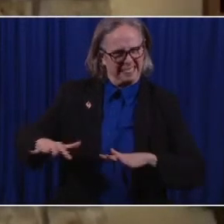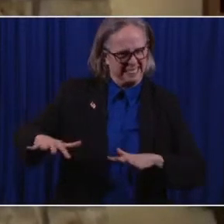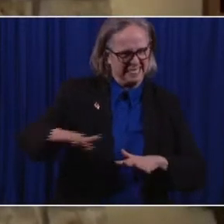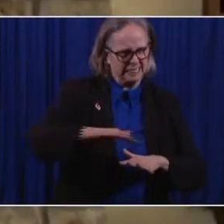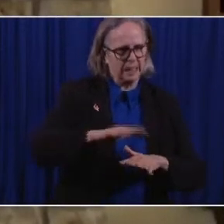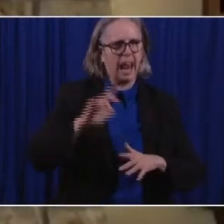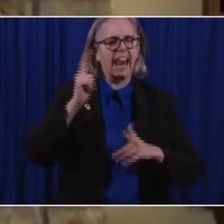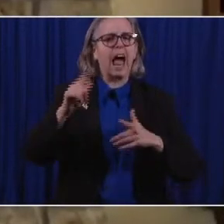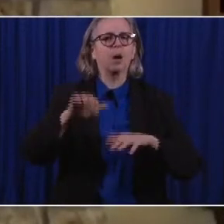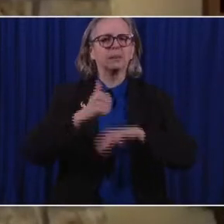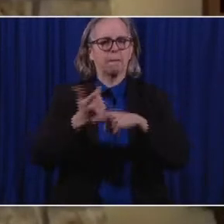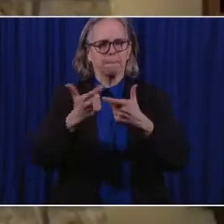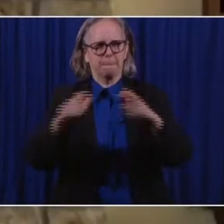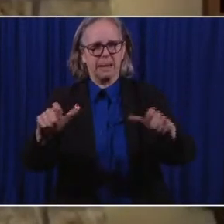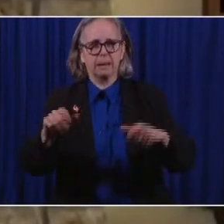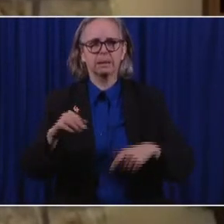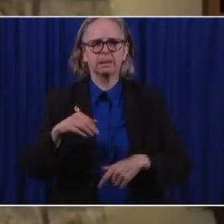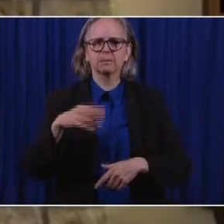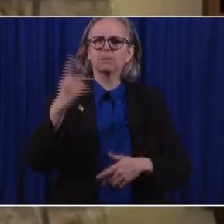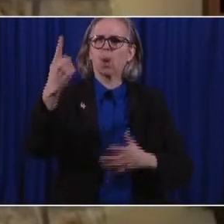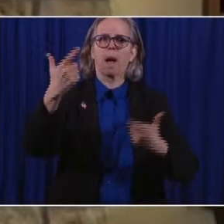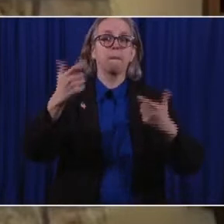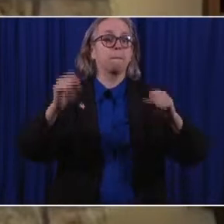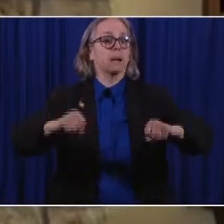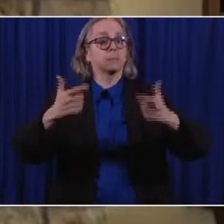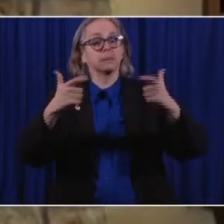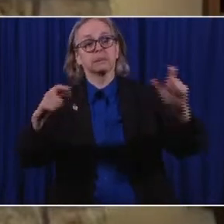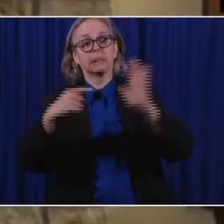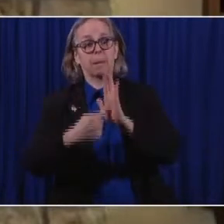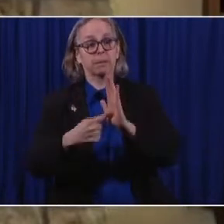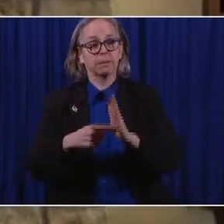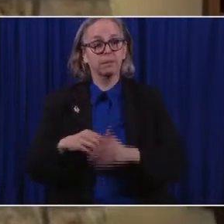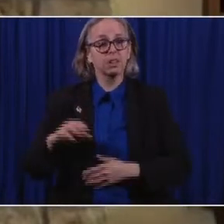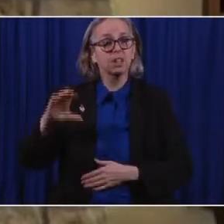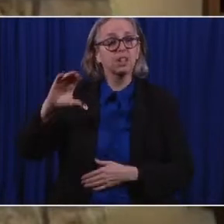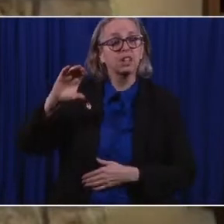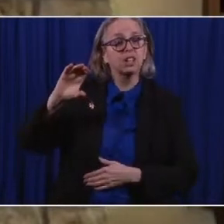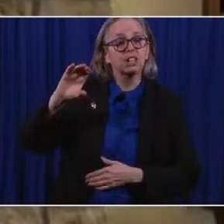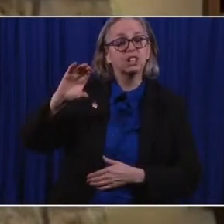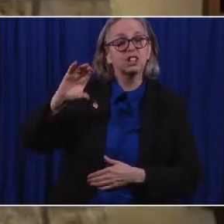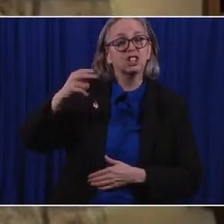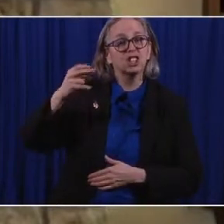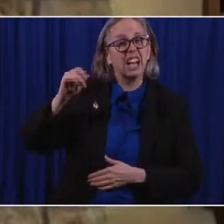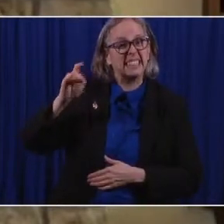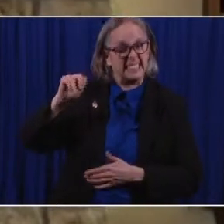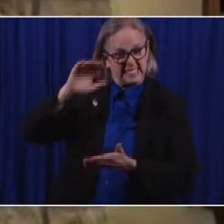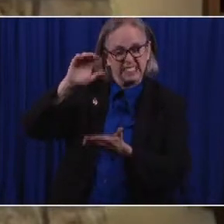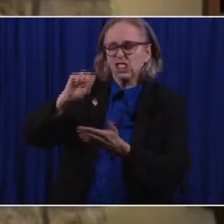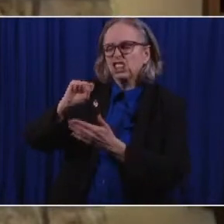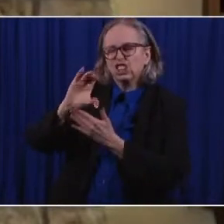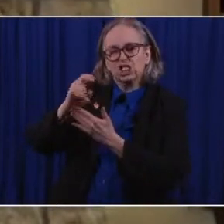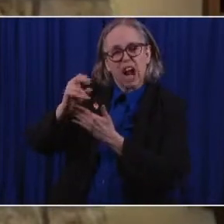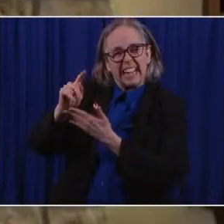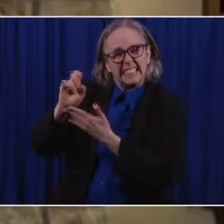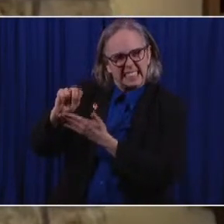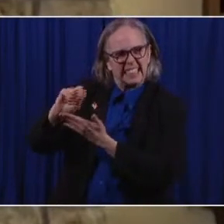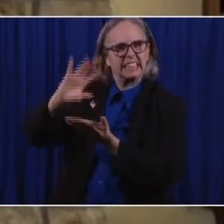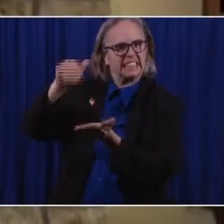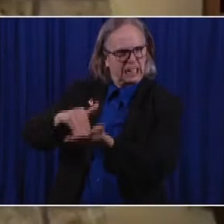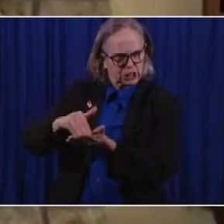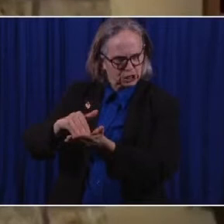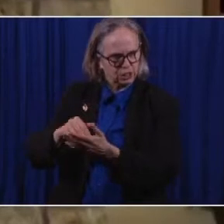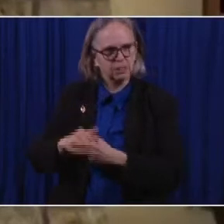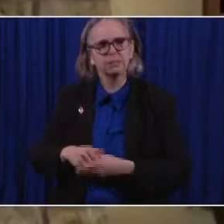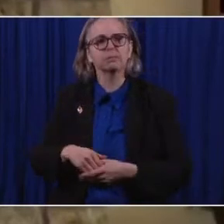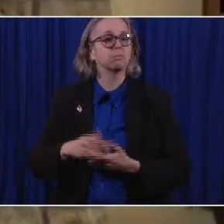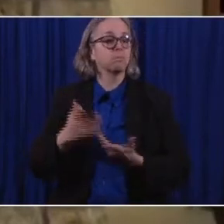Schottenstein Center maybe at Ohio State, one in Cincinnati, maybe 2 in some of our cities. But